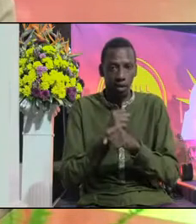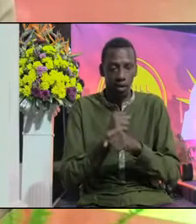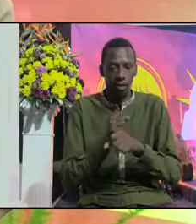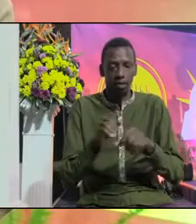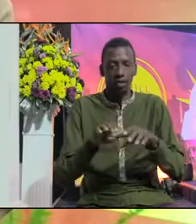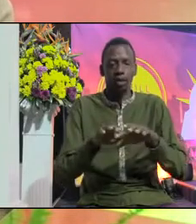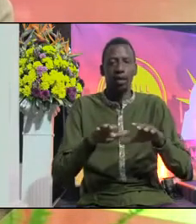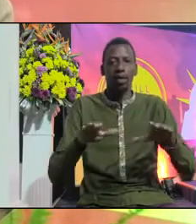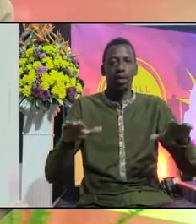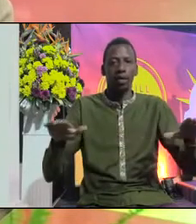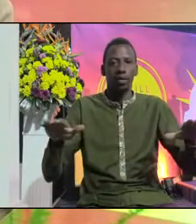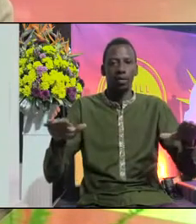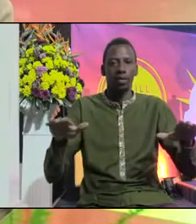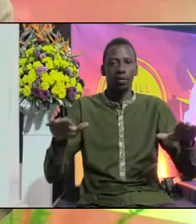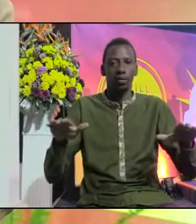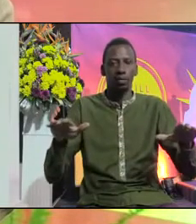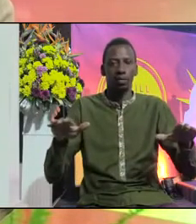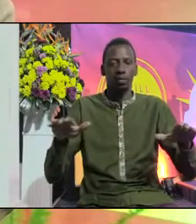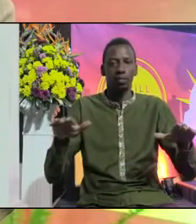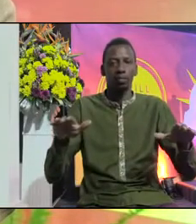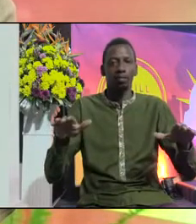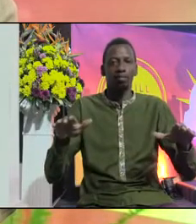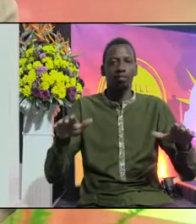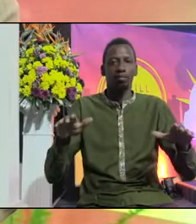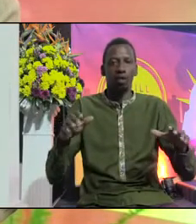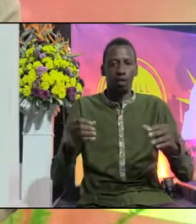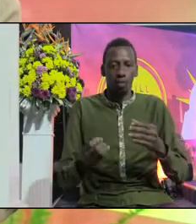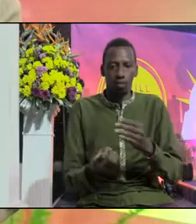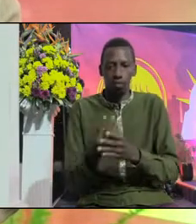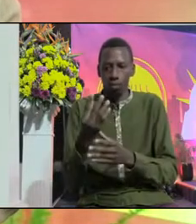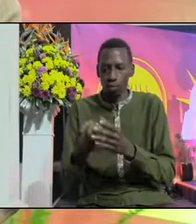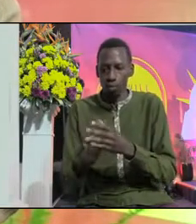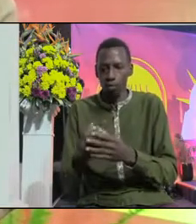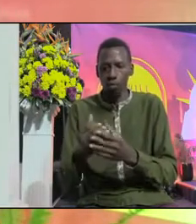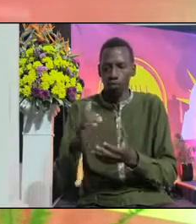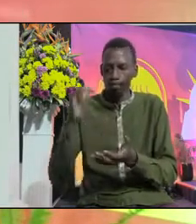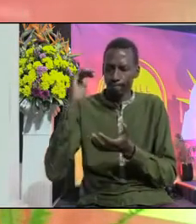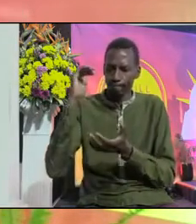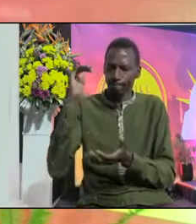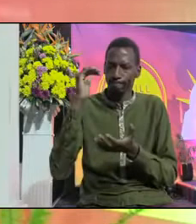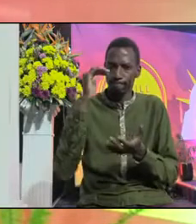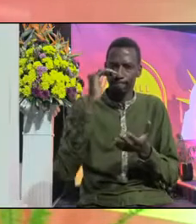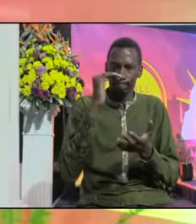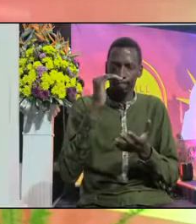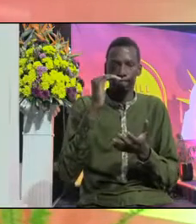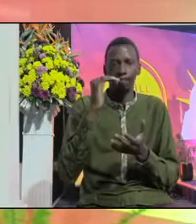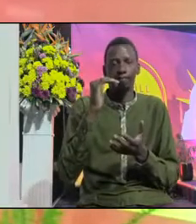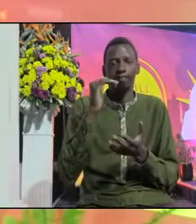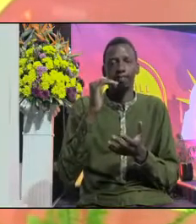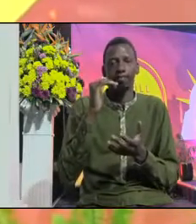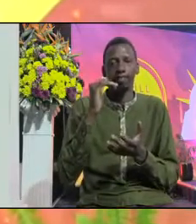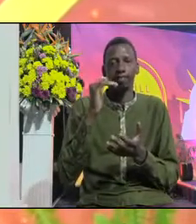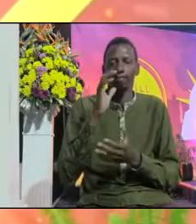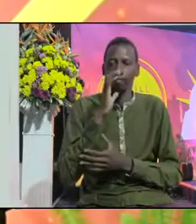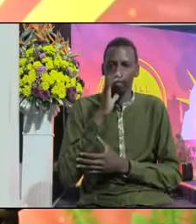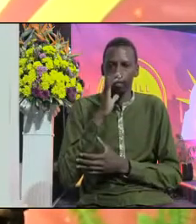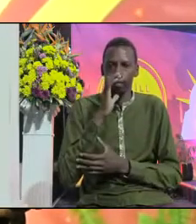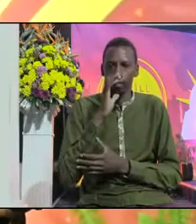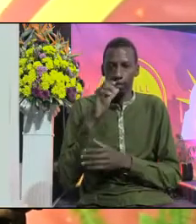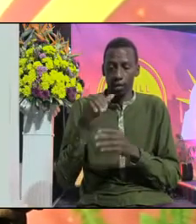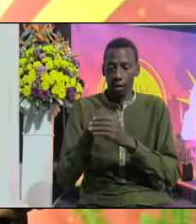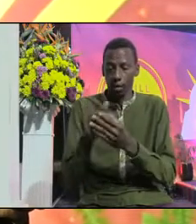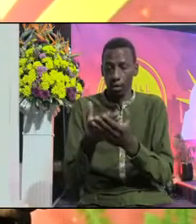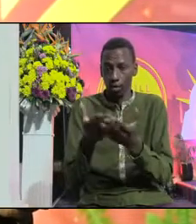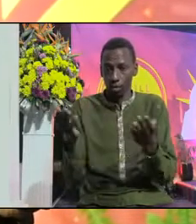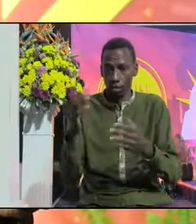land produced bumper crops. During those years, Joseph